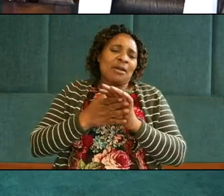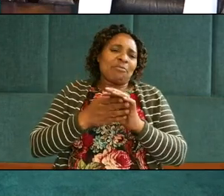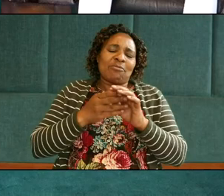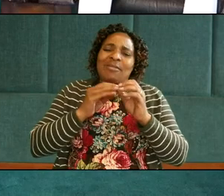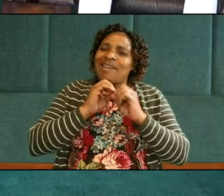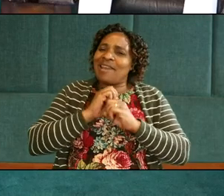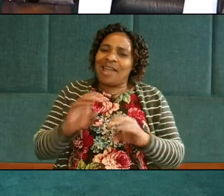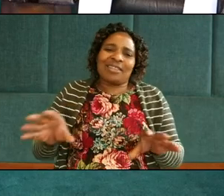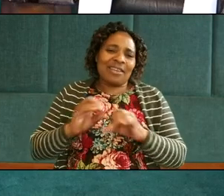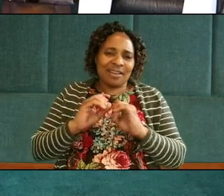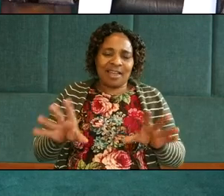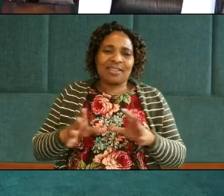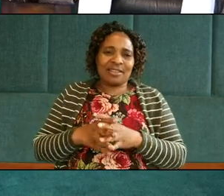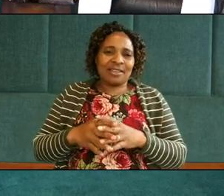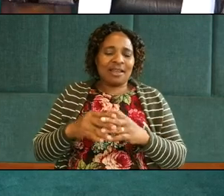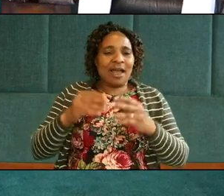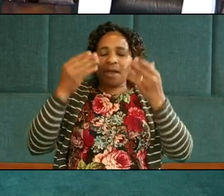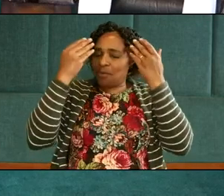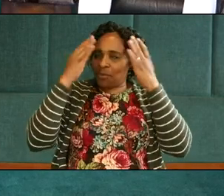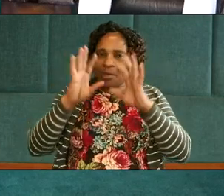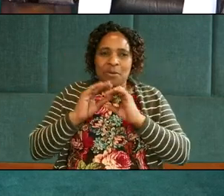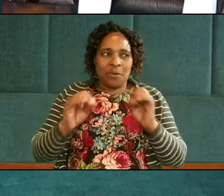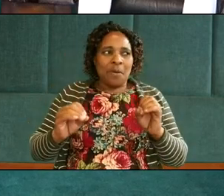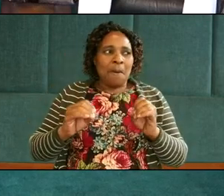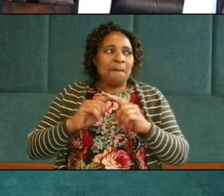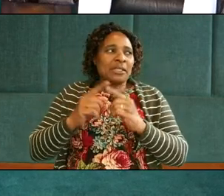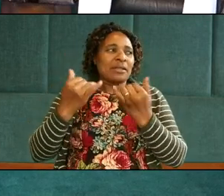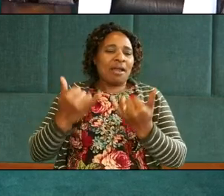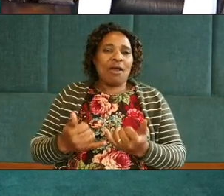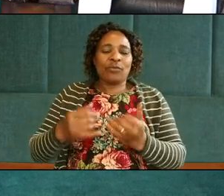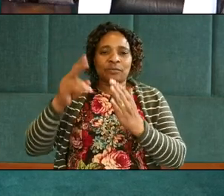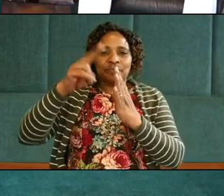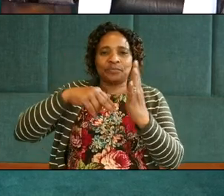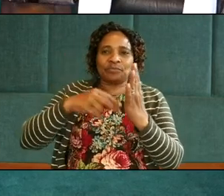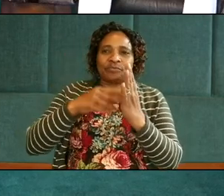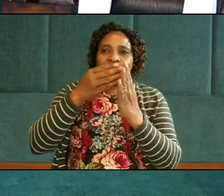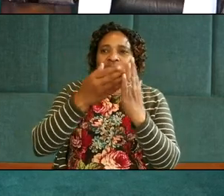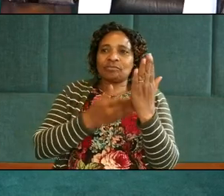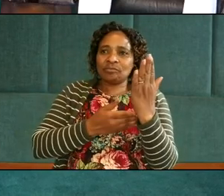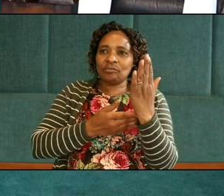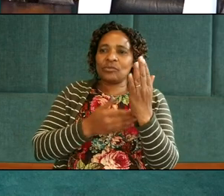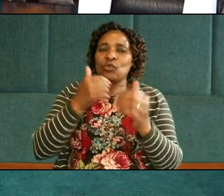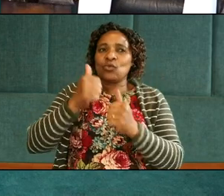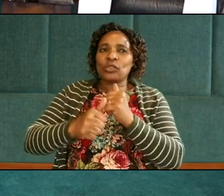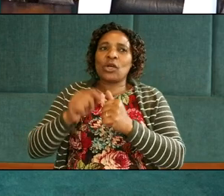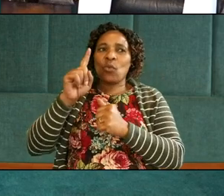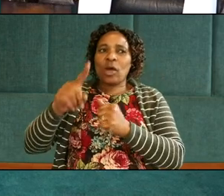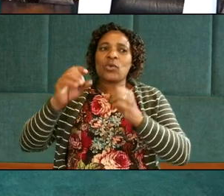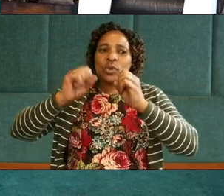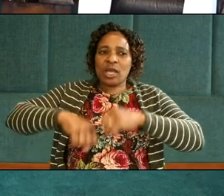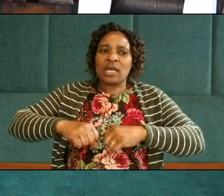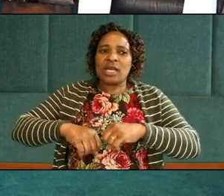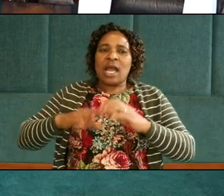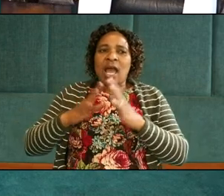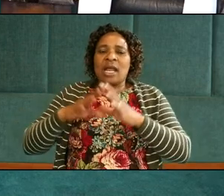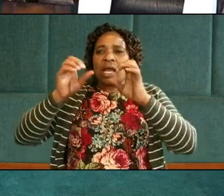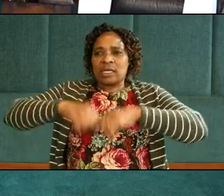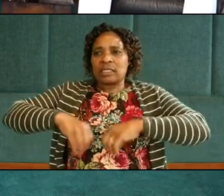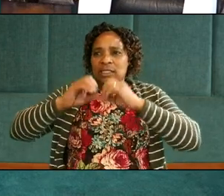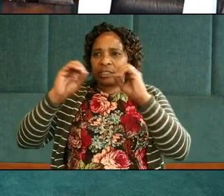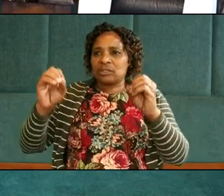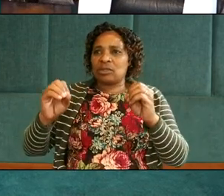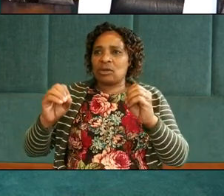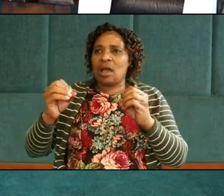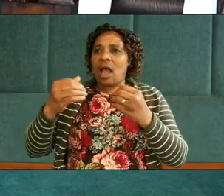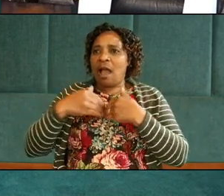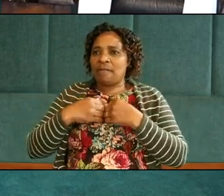know. Read the following statements. Which are the ones we agree with and which we disagree? Is it seen to have